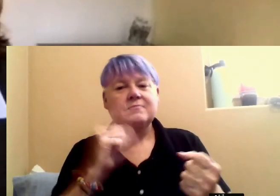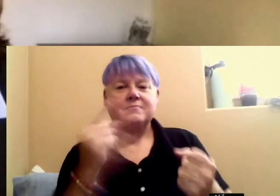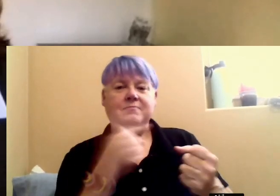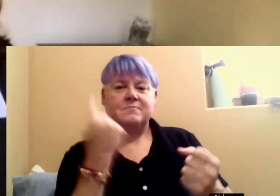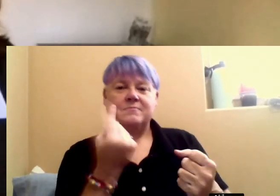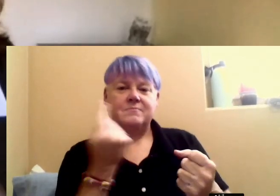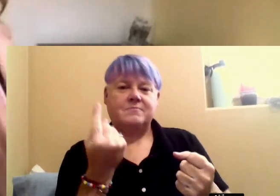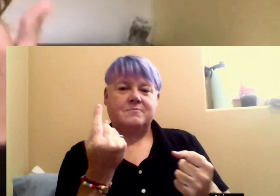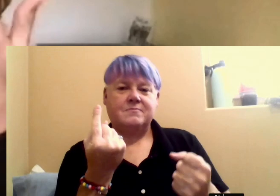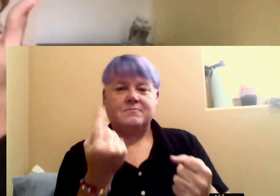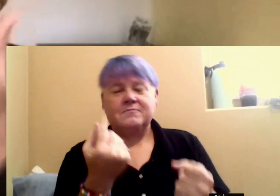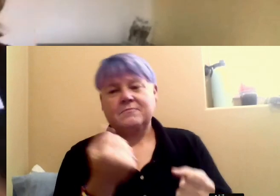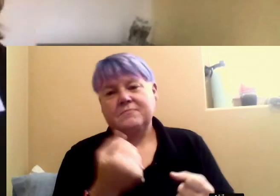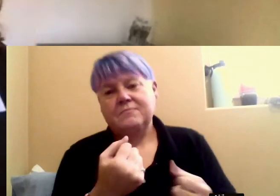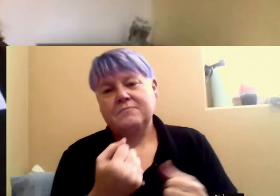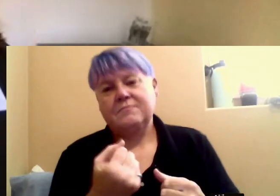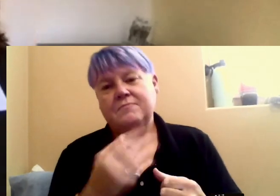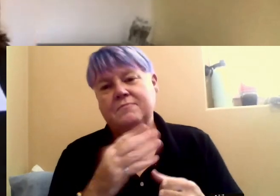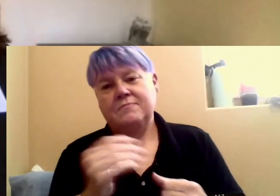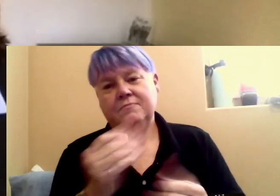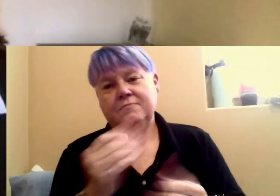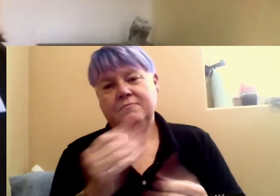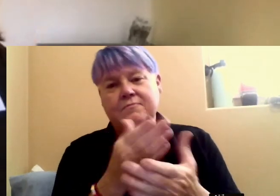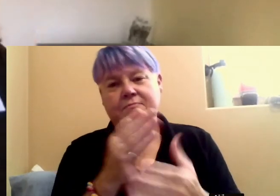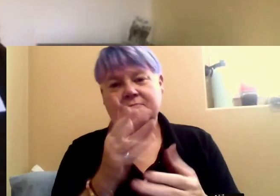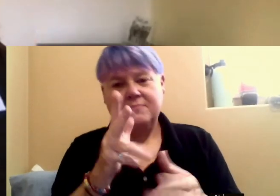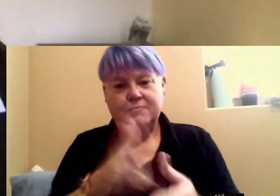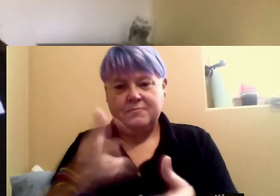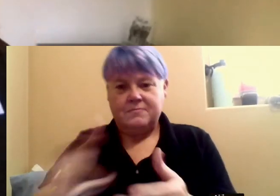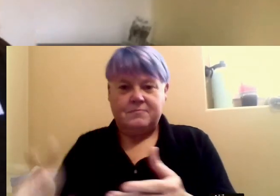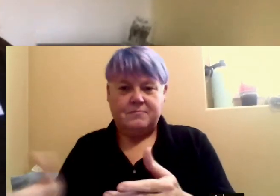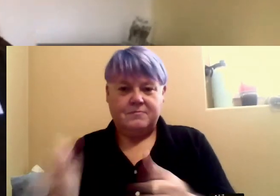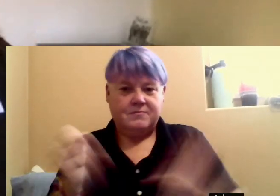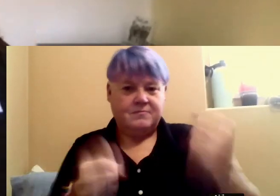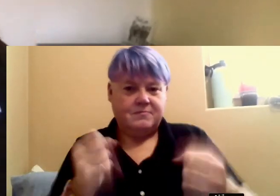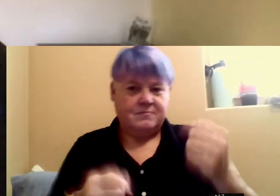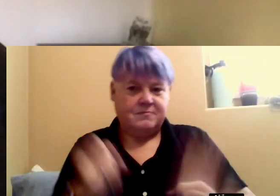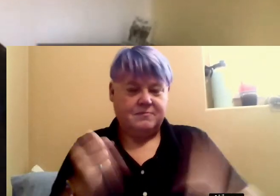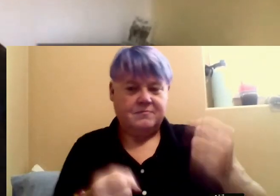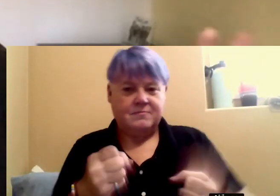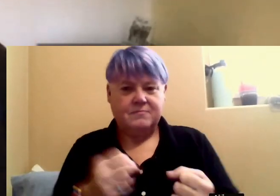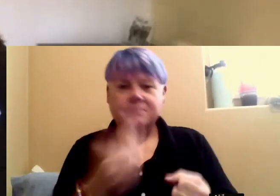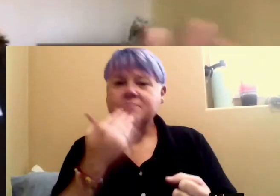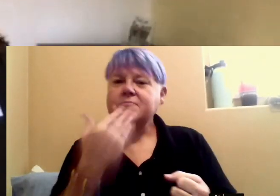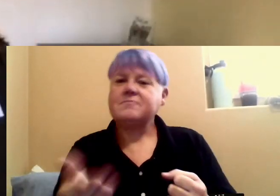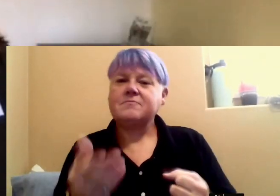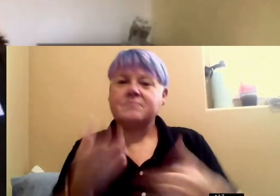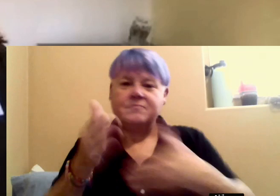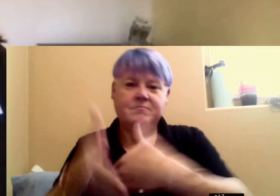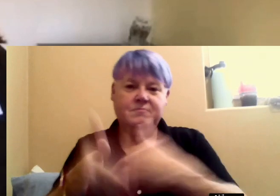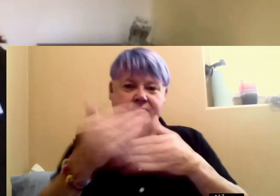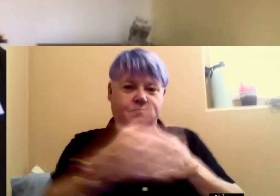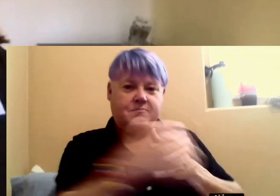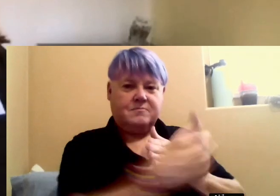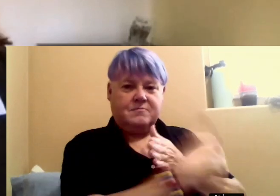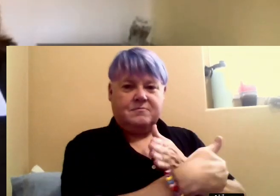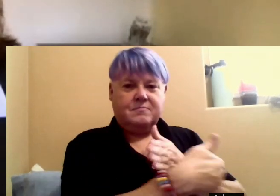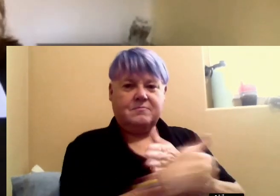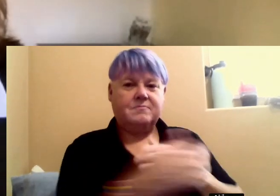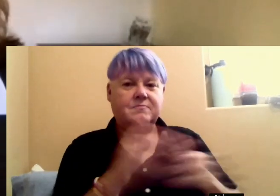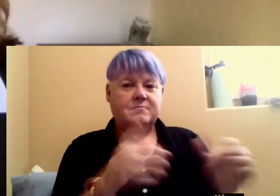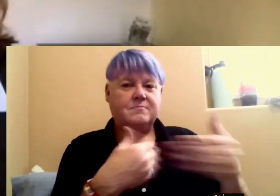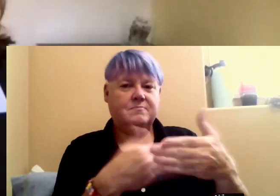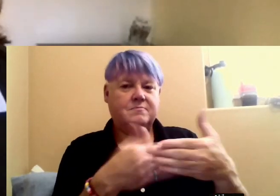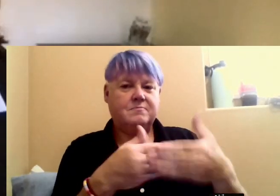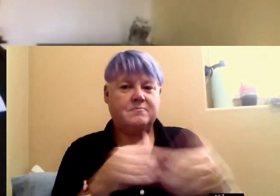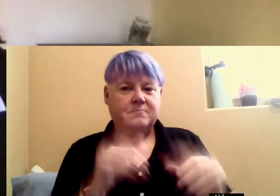such a place. So she is parking her car in a very upscale enclave near the ocean in